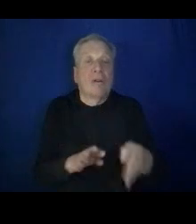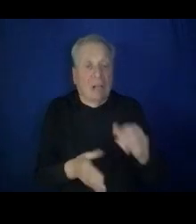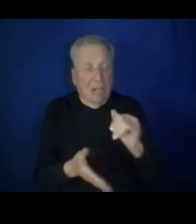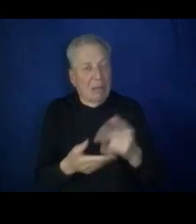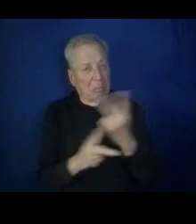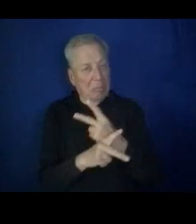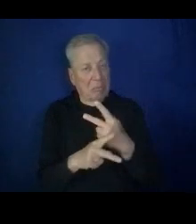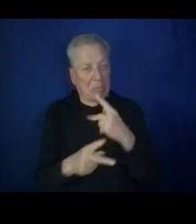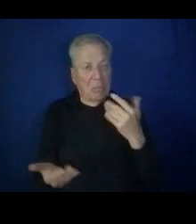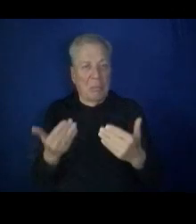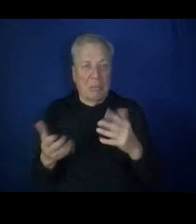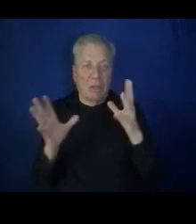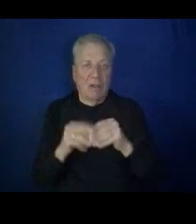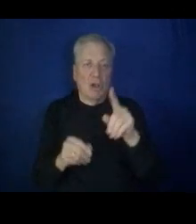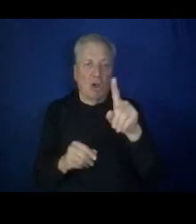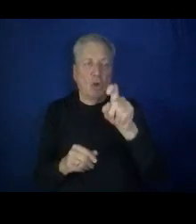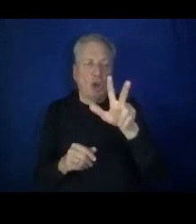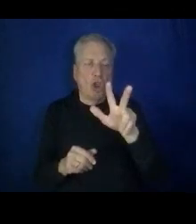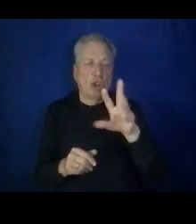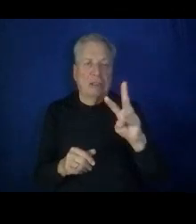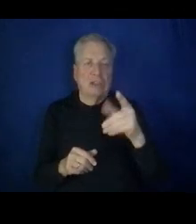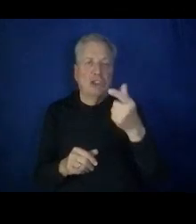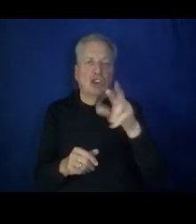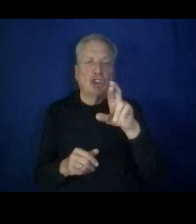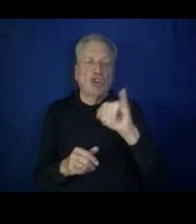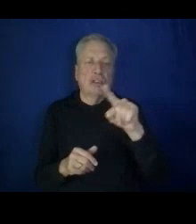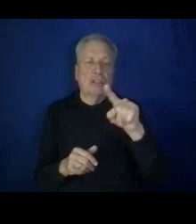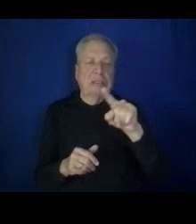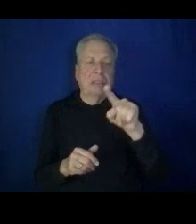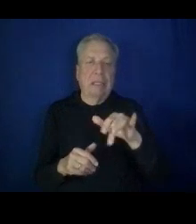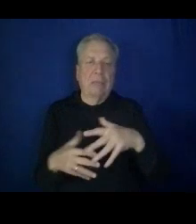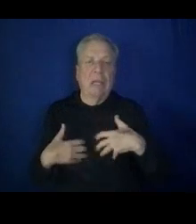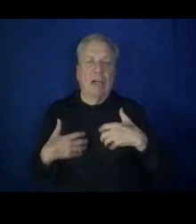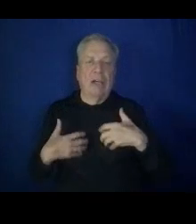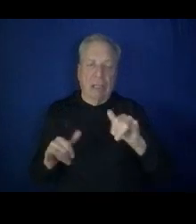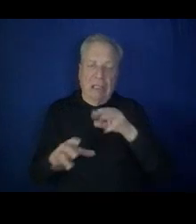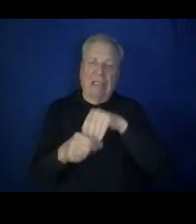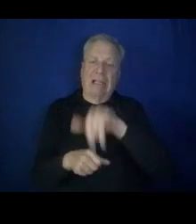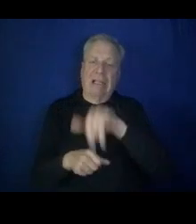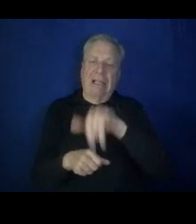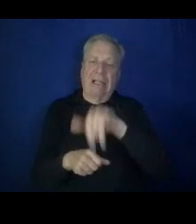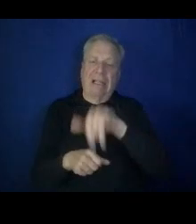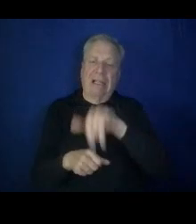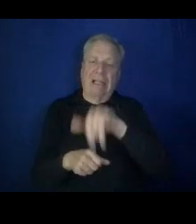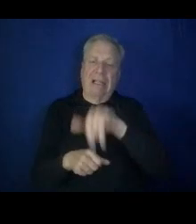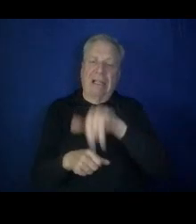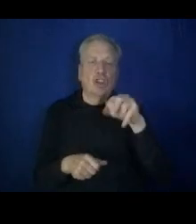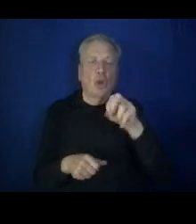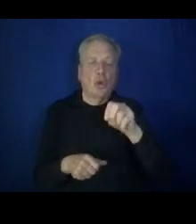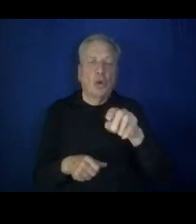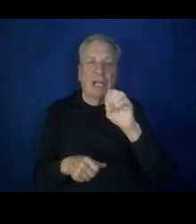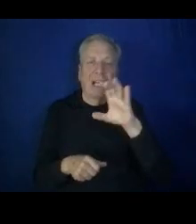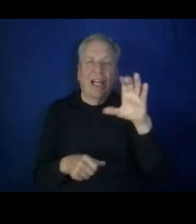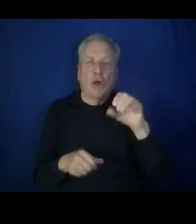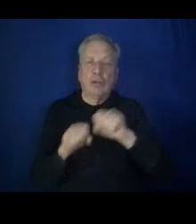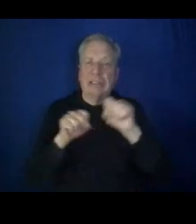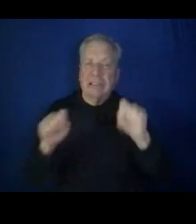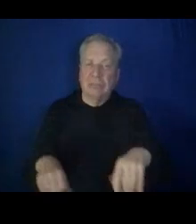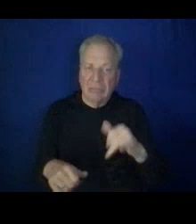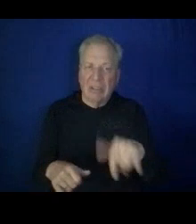as few as 136 grizzly bears left in the Yellowstone ecosystem. And then our last year's estimate was a little